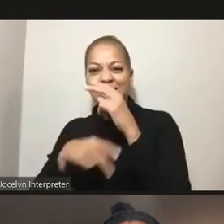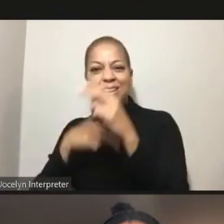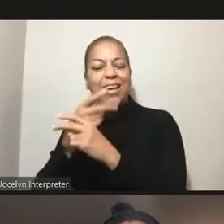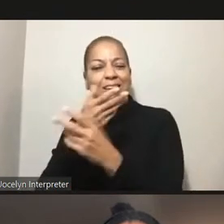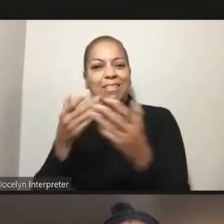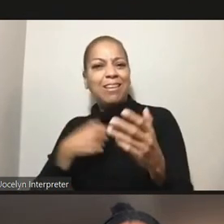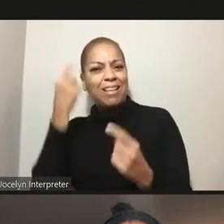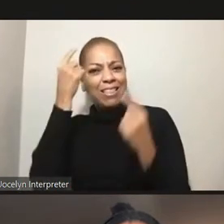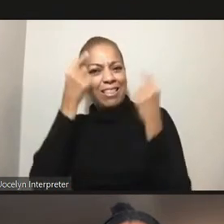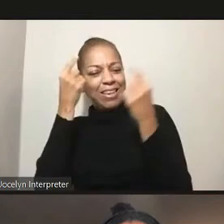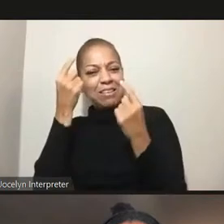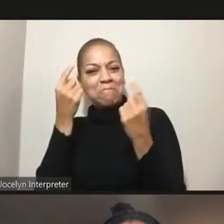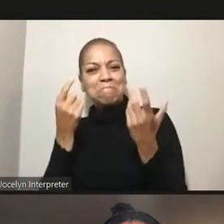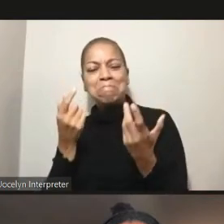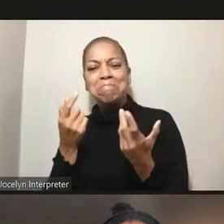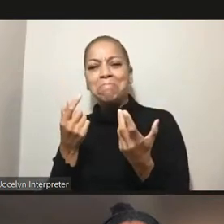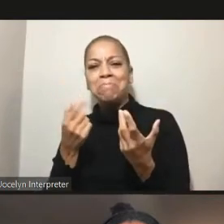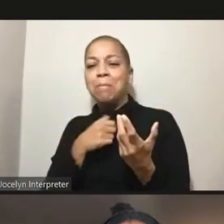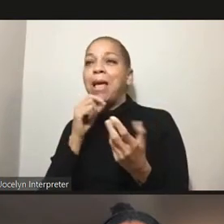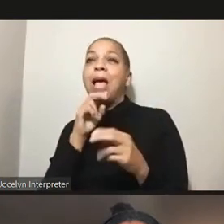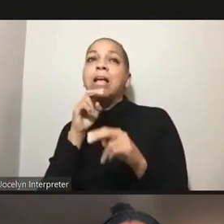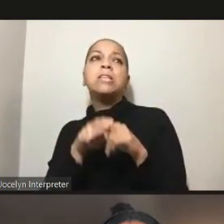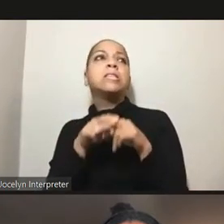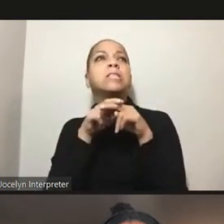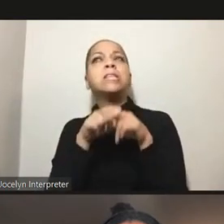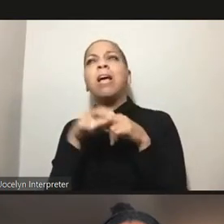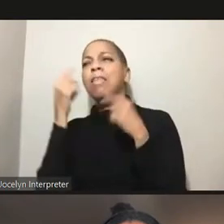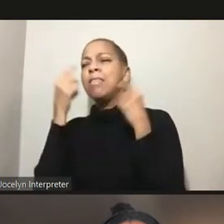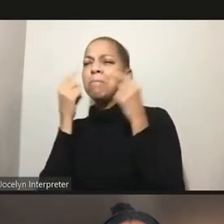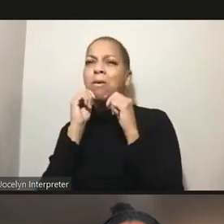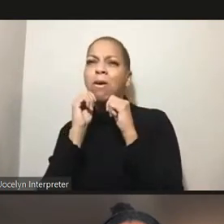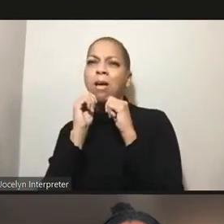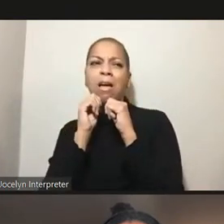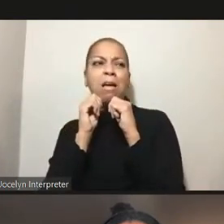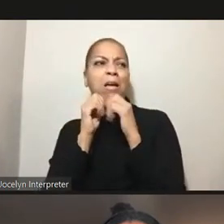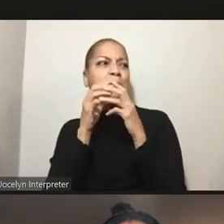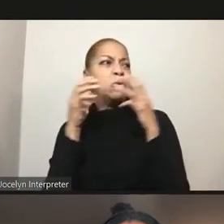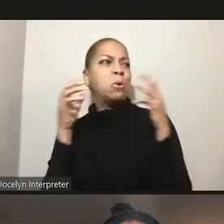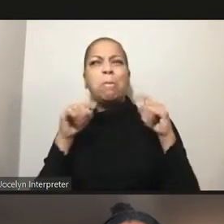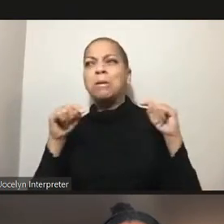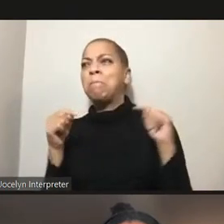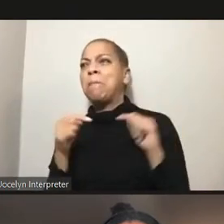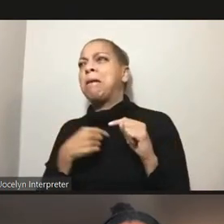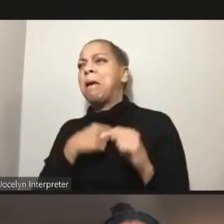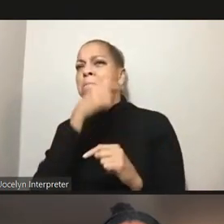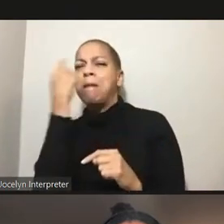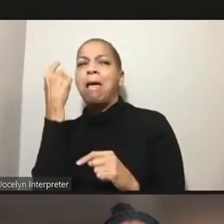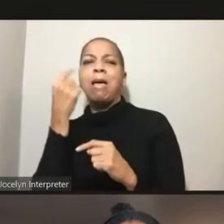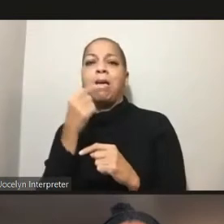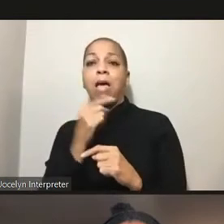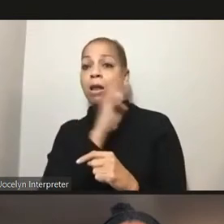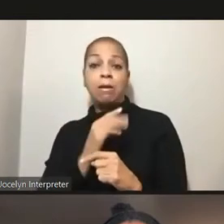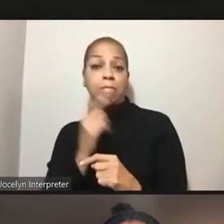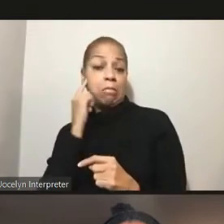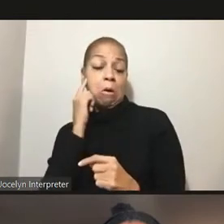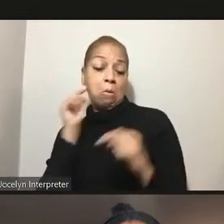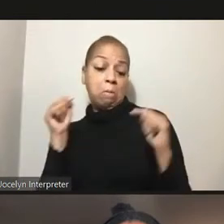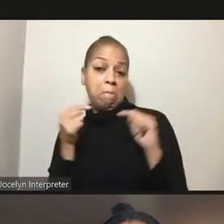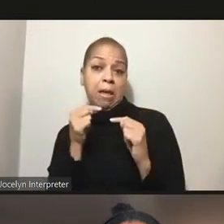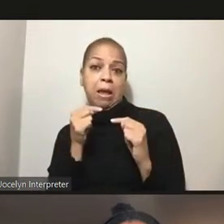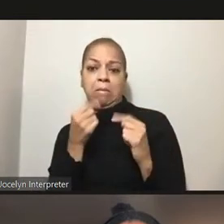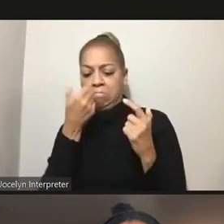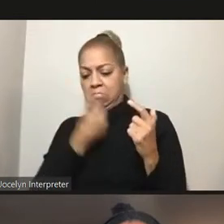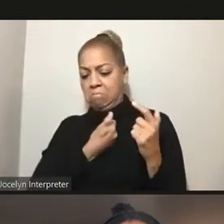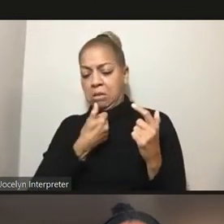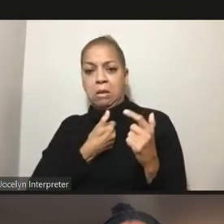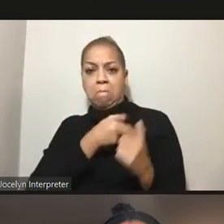about. Like I'm not just sitting around all day thinking about how painful it is to be Black, because I never thought it was painful to be Black.